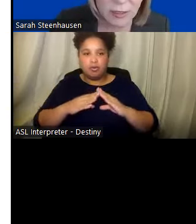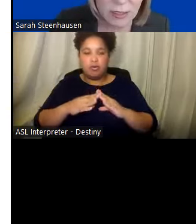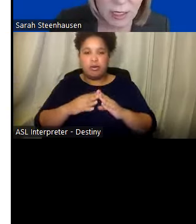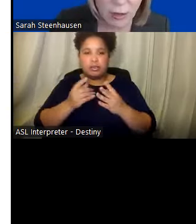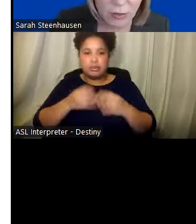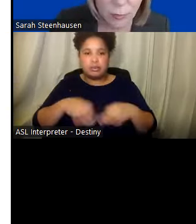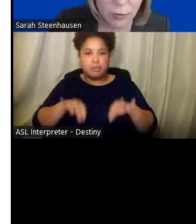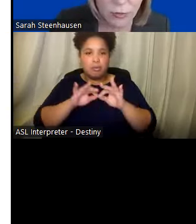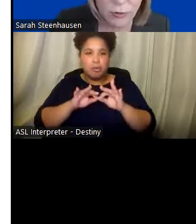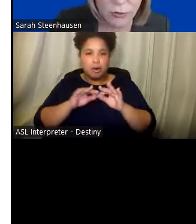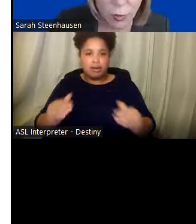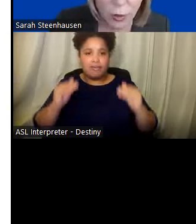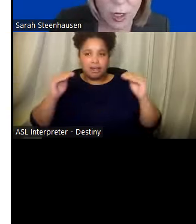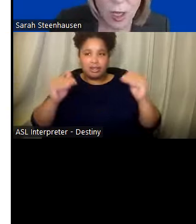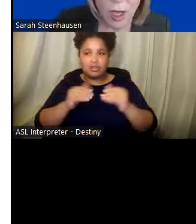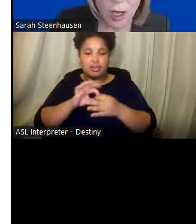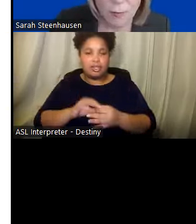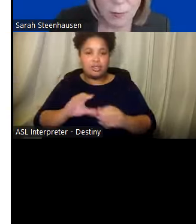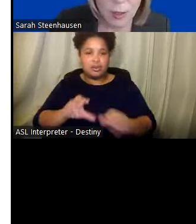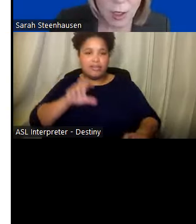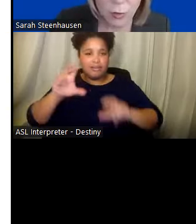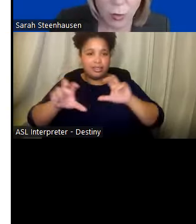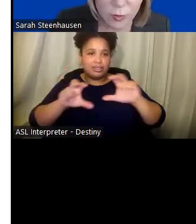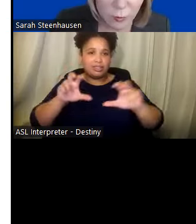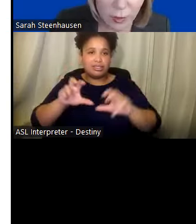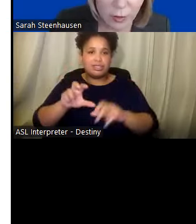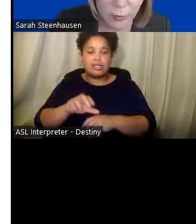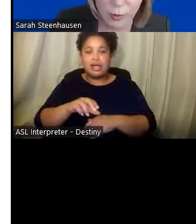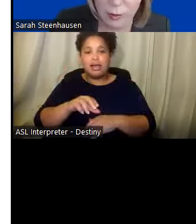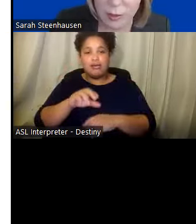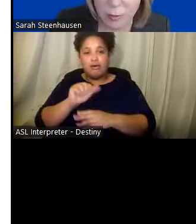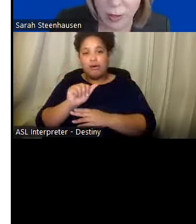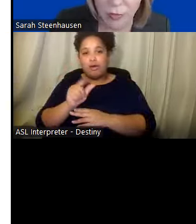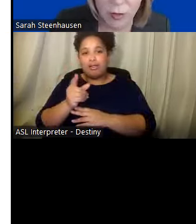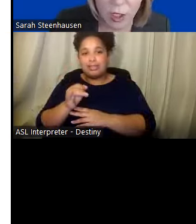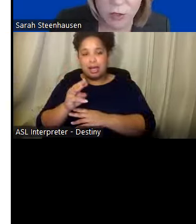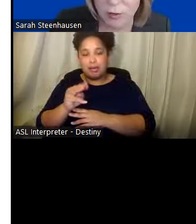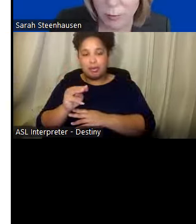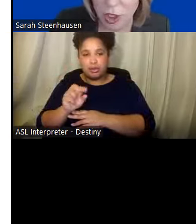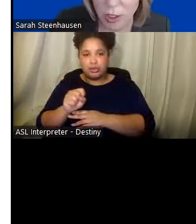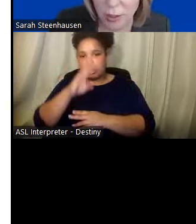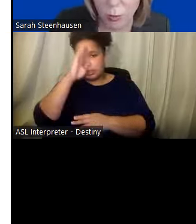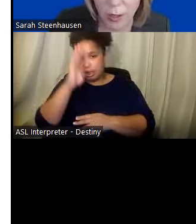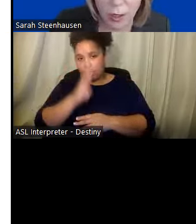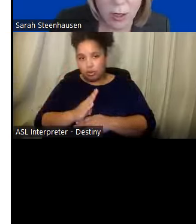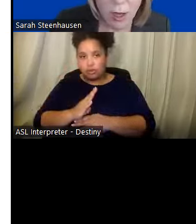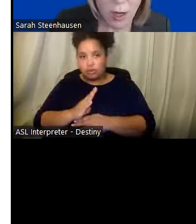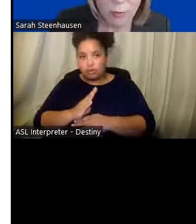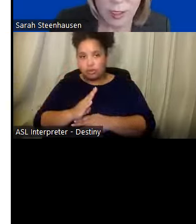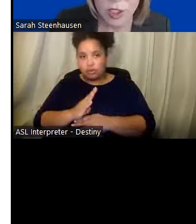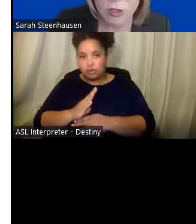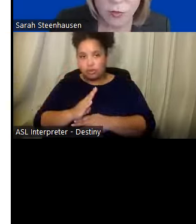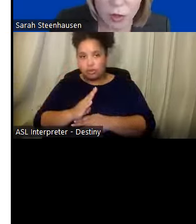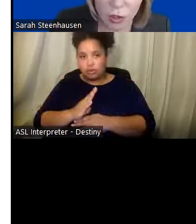in investing in Alzheimer's support. Of course, really, really pleased about the launch of the Dementia Care Aware,